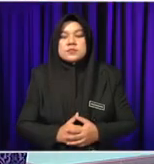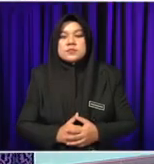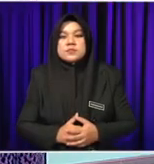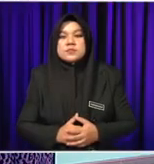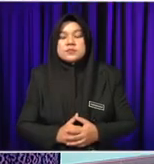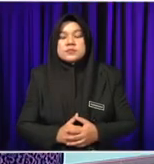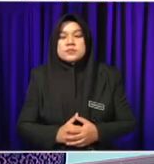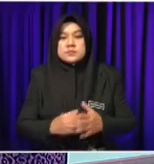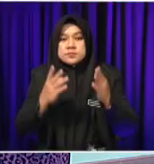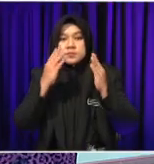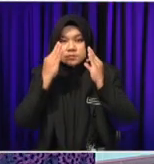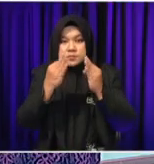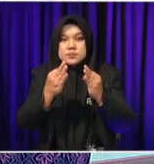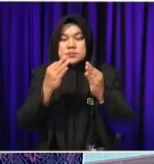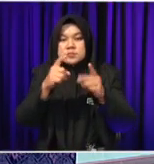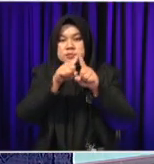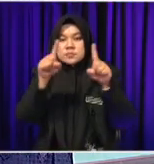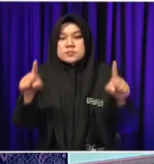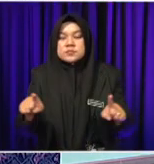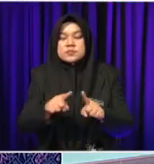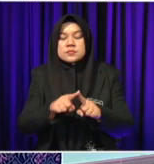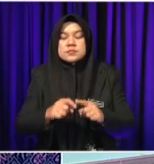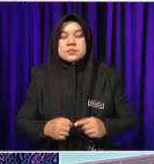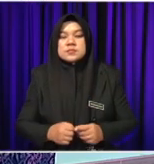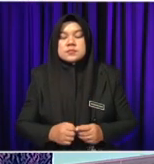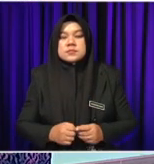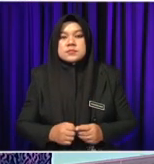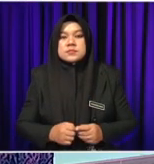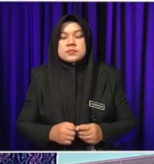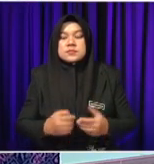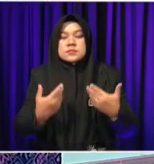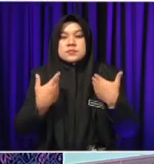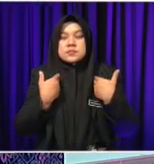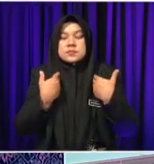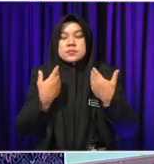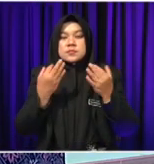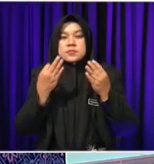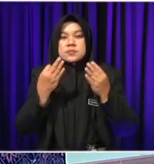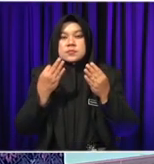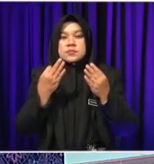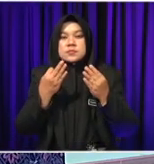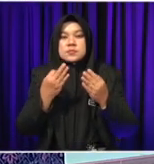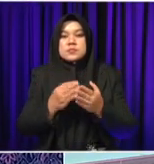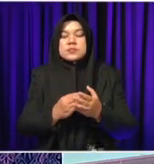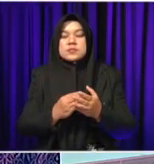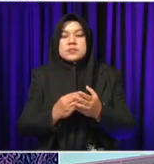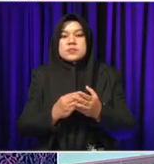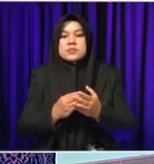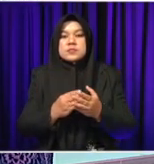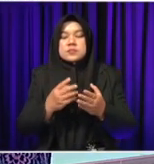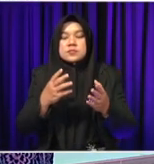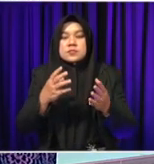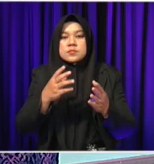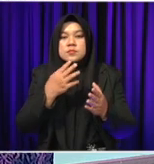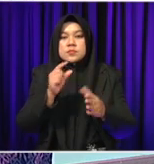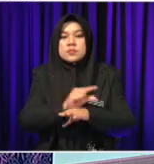Okay, let us look at the screen, guys. For this slot, we are going to inculcate and integrate the